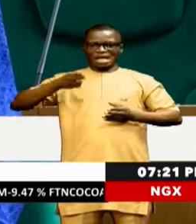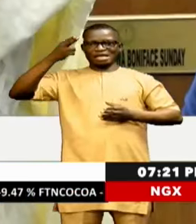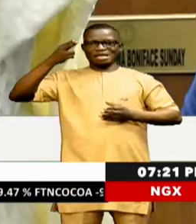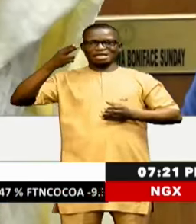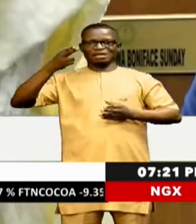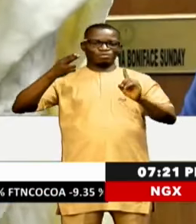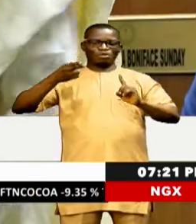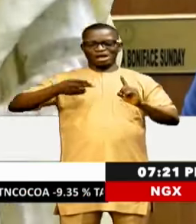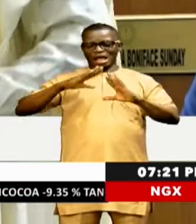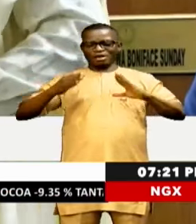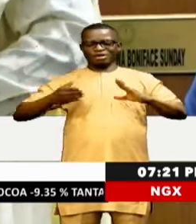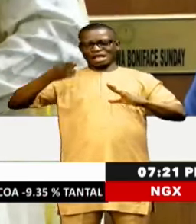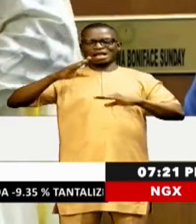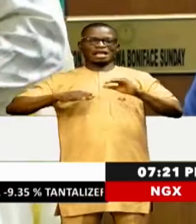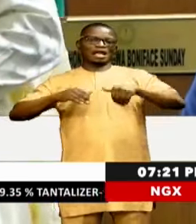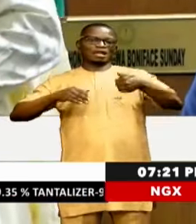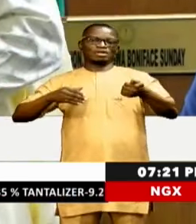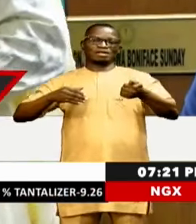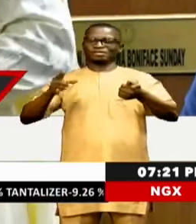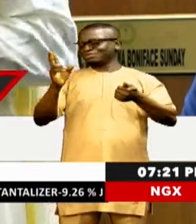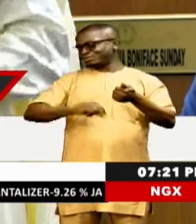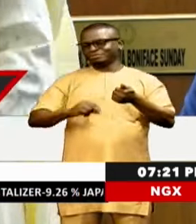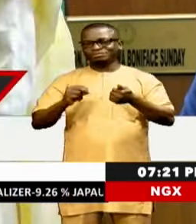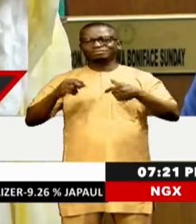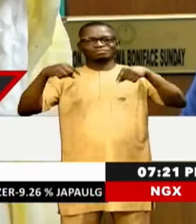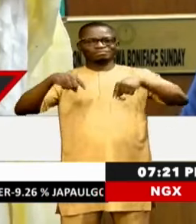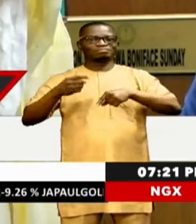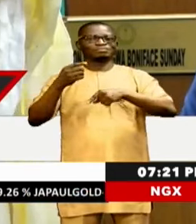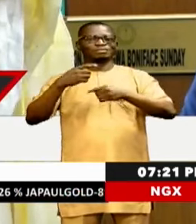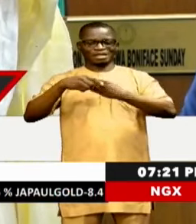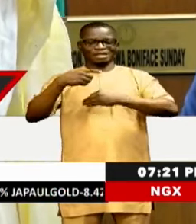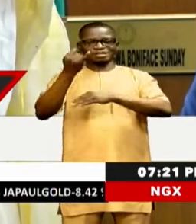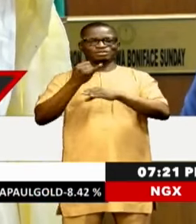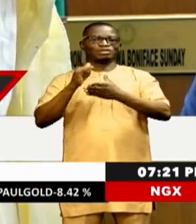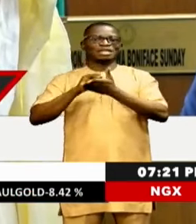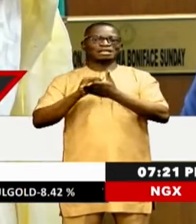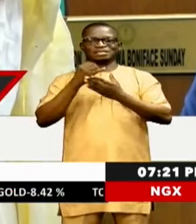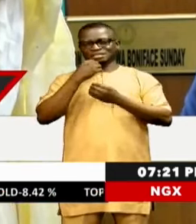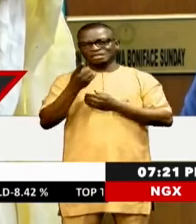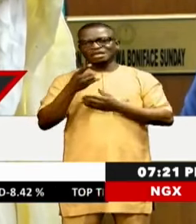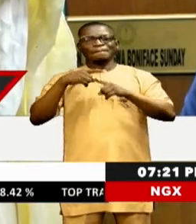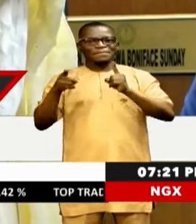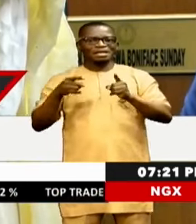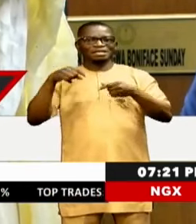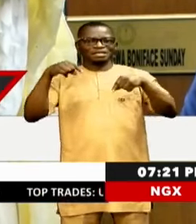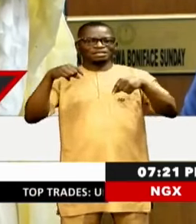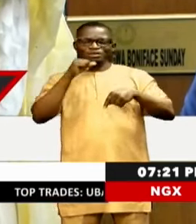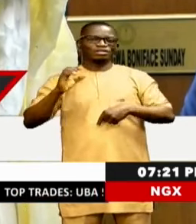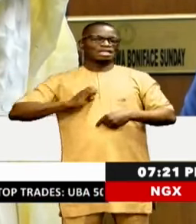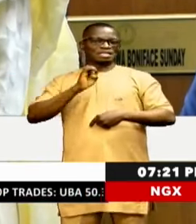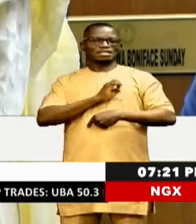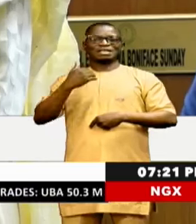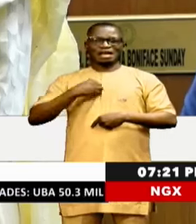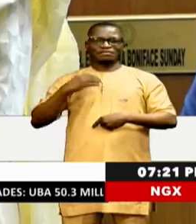chamber. I think it's about our own institution, like it's been mentioned. We must rise to the occasion. It's not executive. There is a